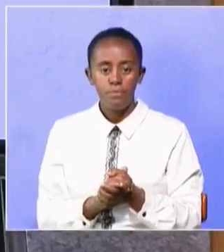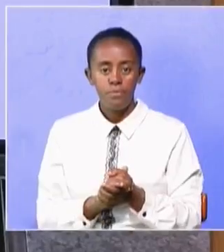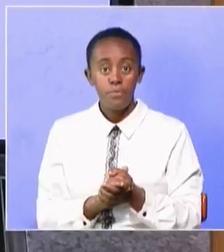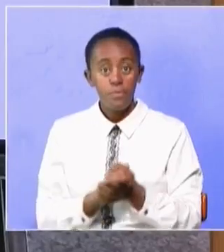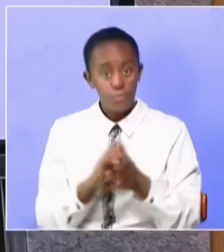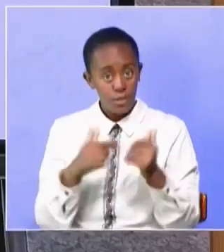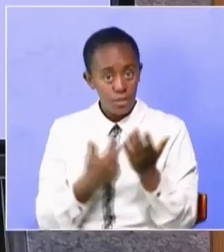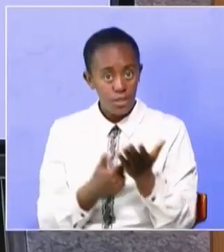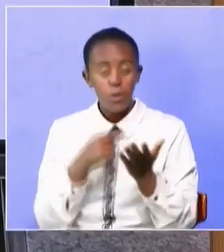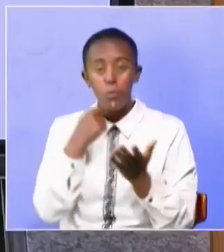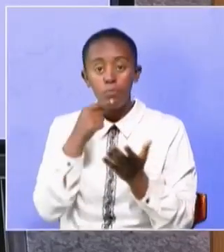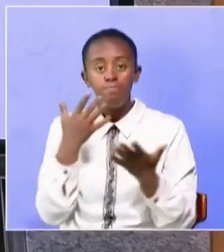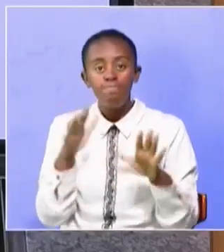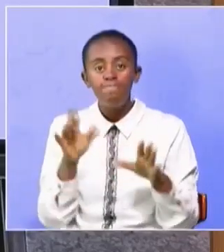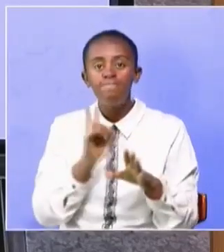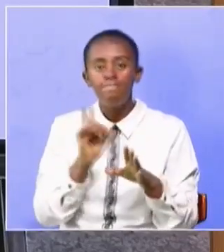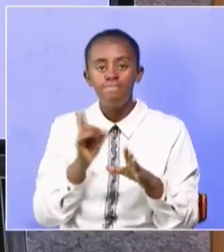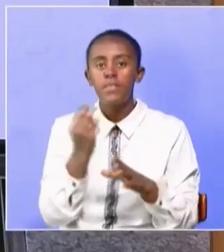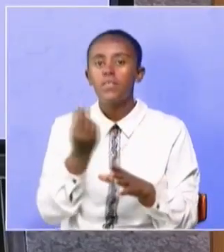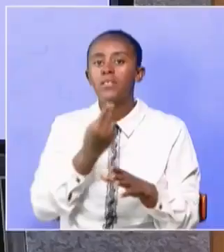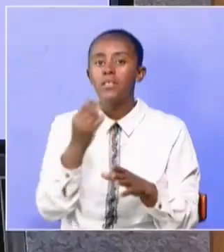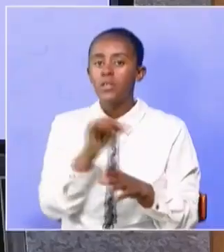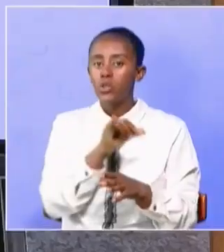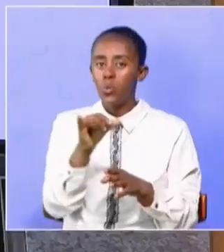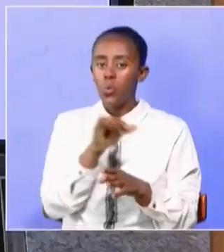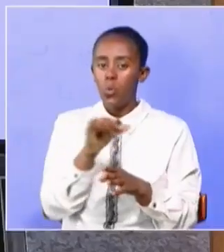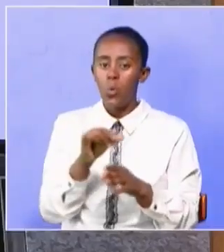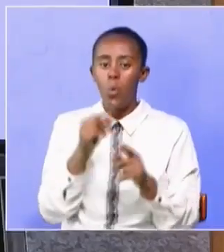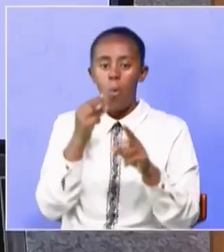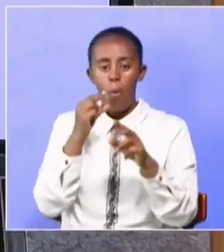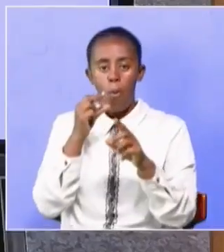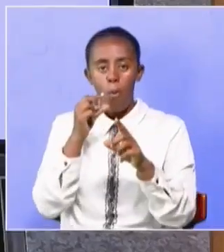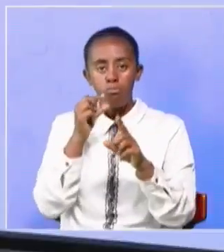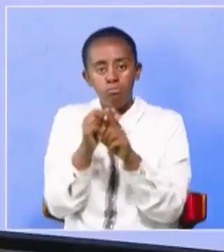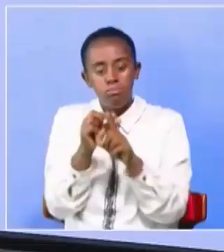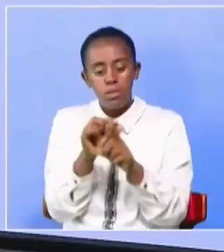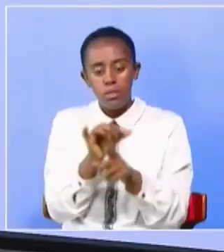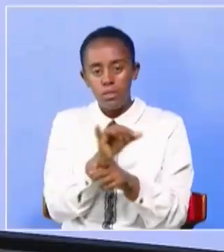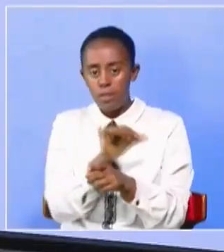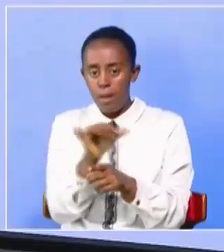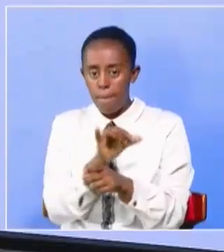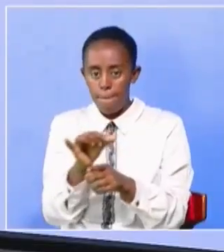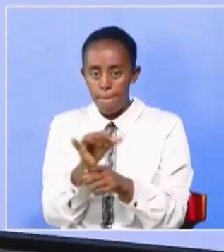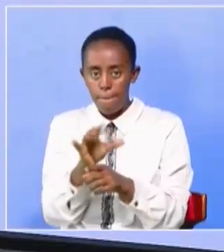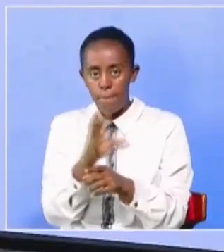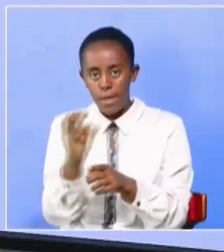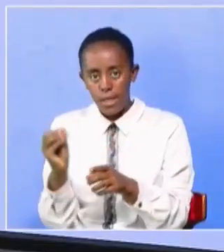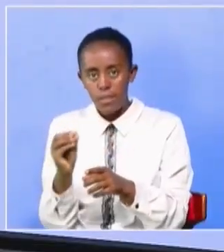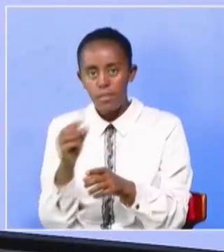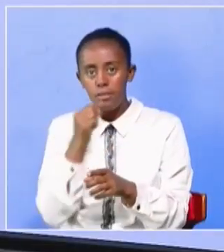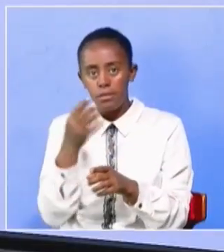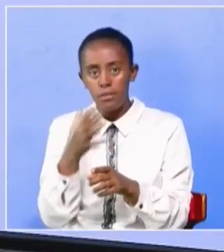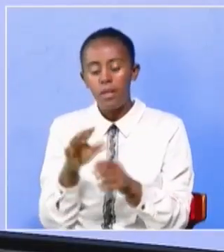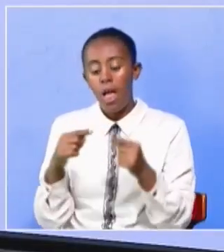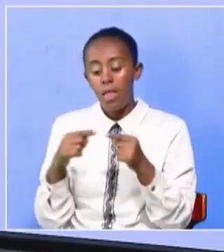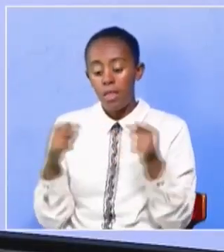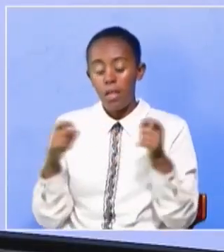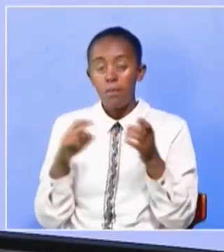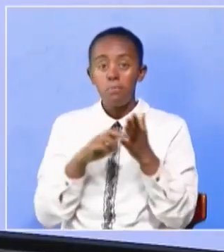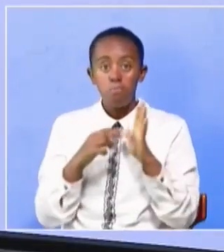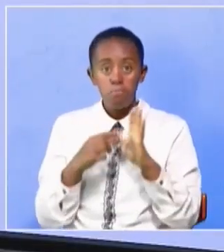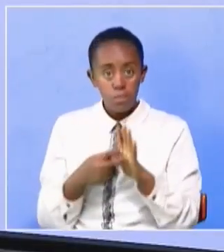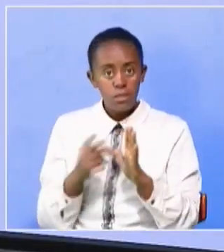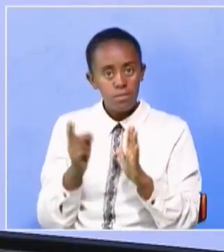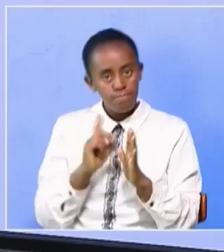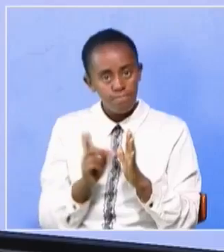So we said we use synonyms to talk about words that are similar, and we also said antonyms to talk